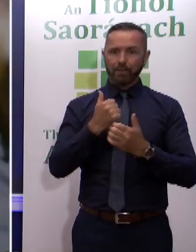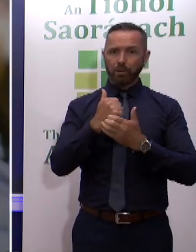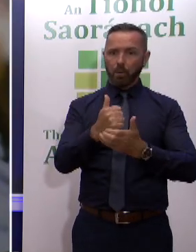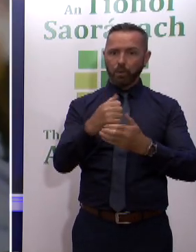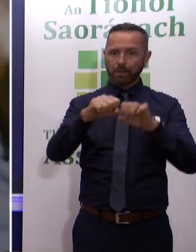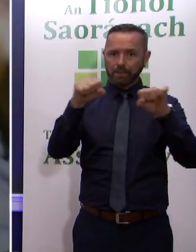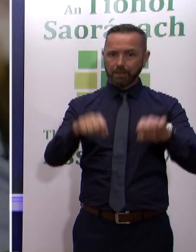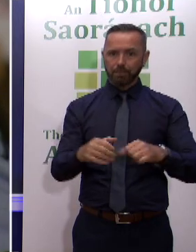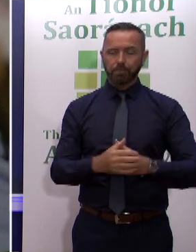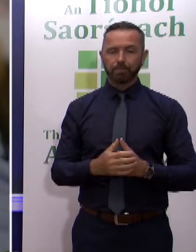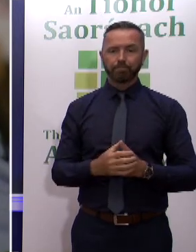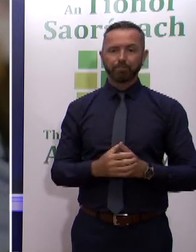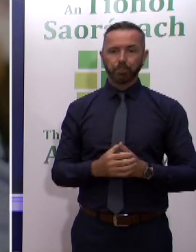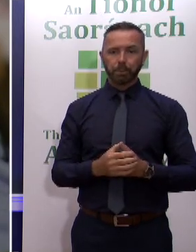So